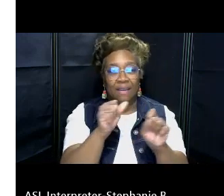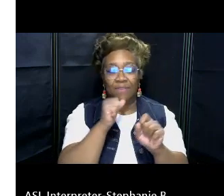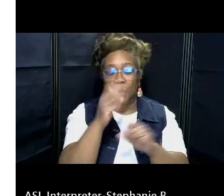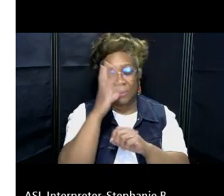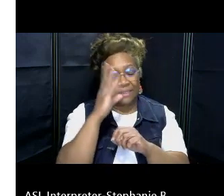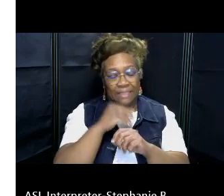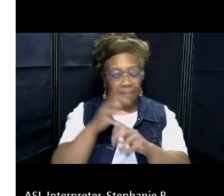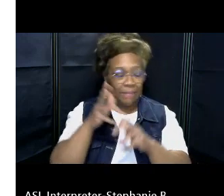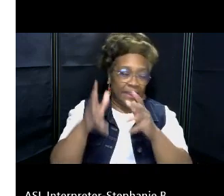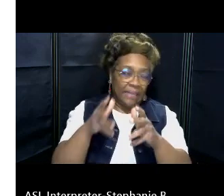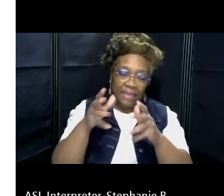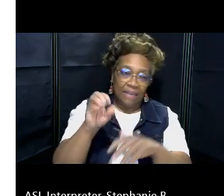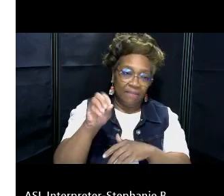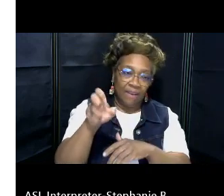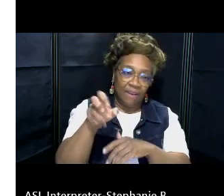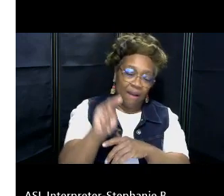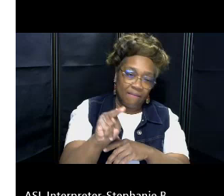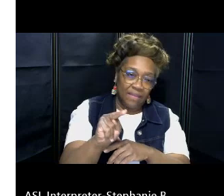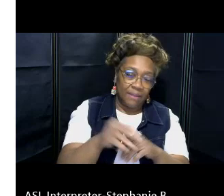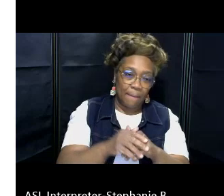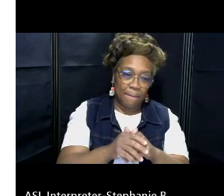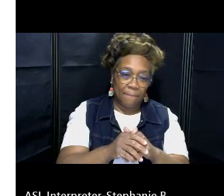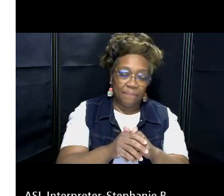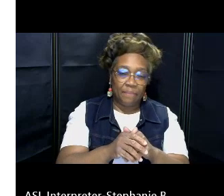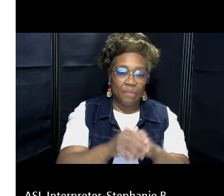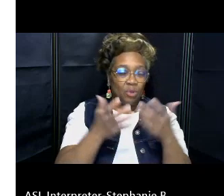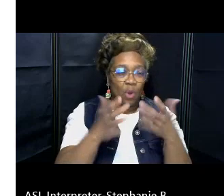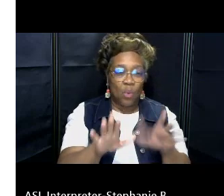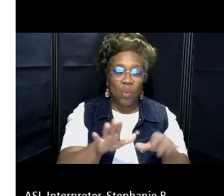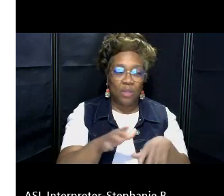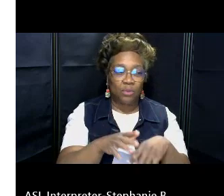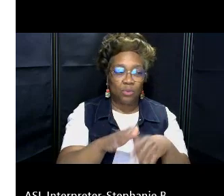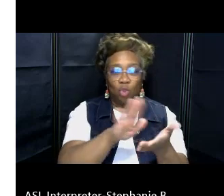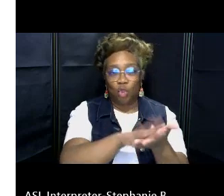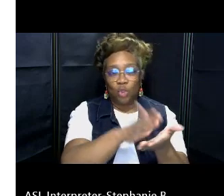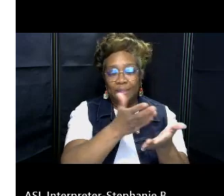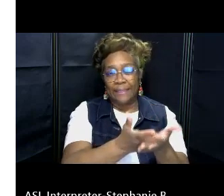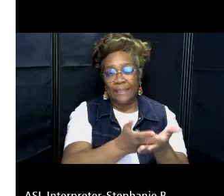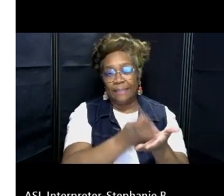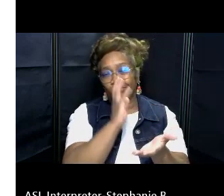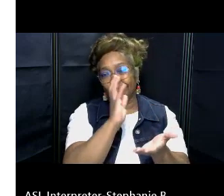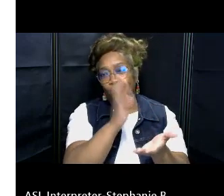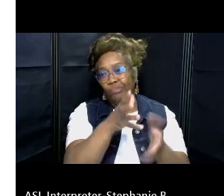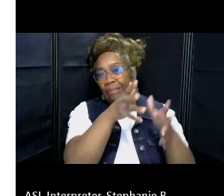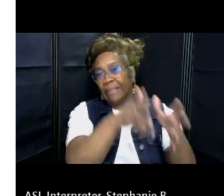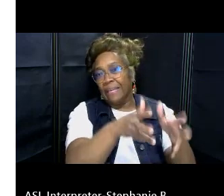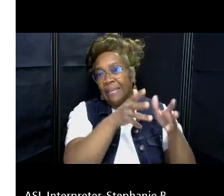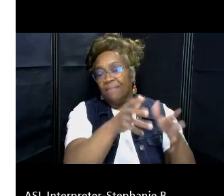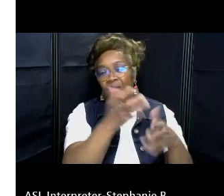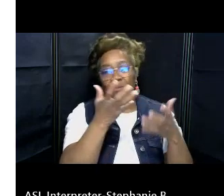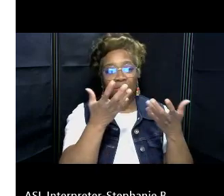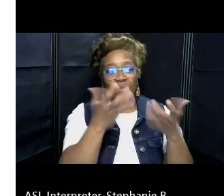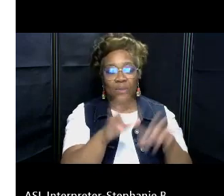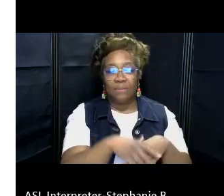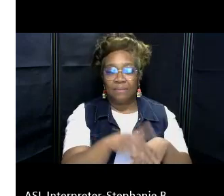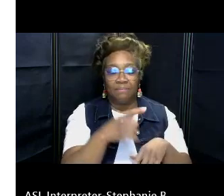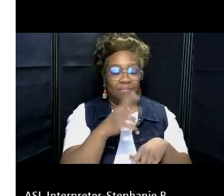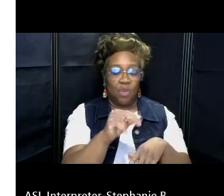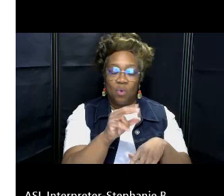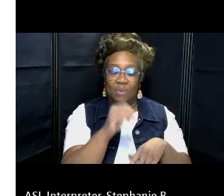be that person that leaves that cooking unattended. Okay. So again, I would not. It is